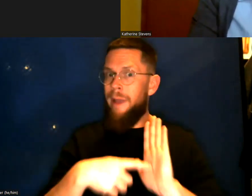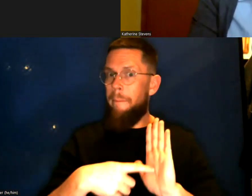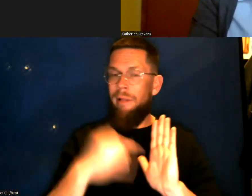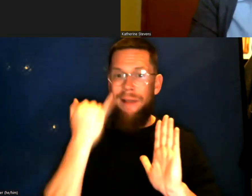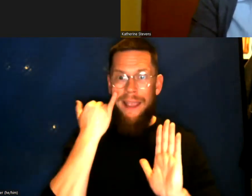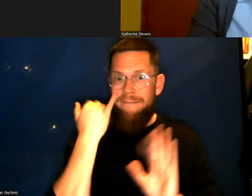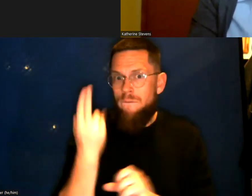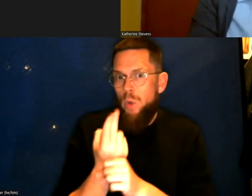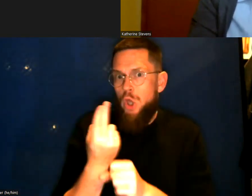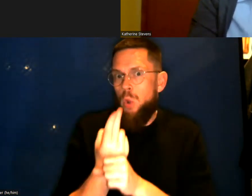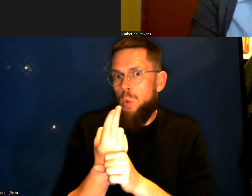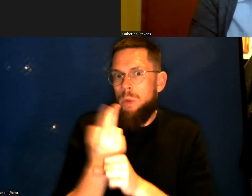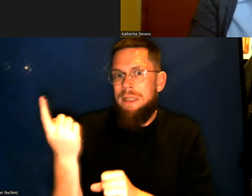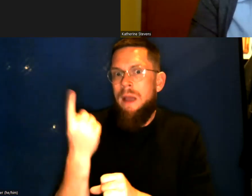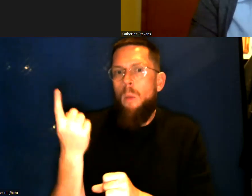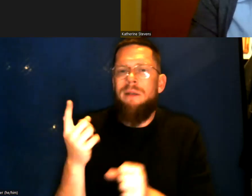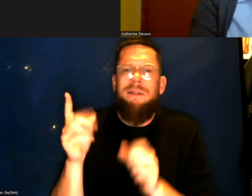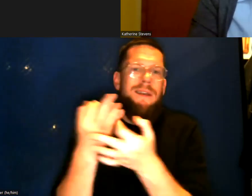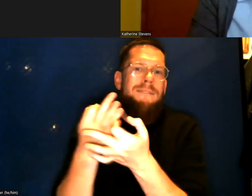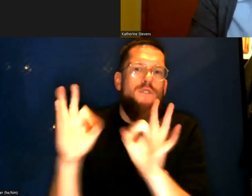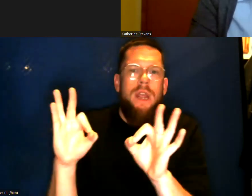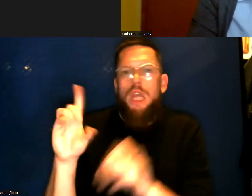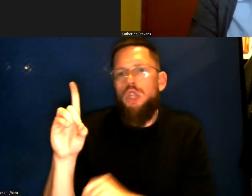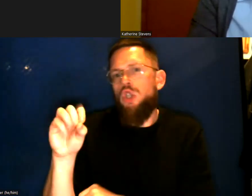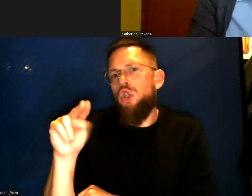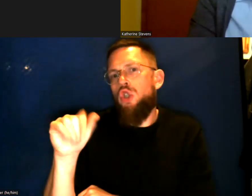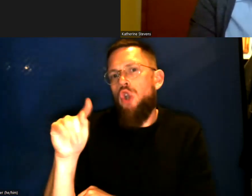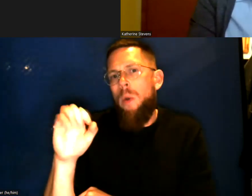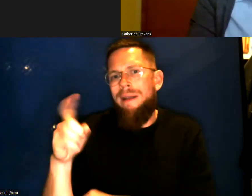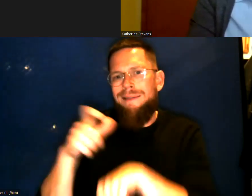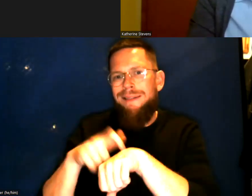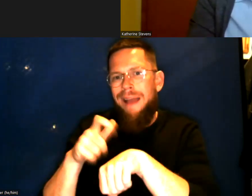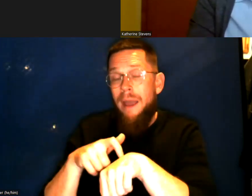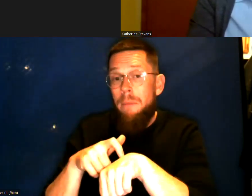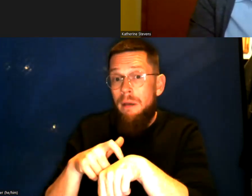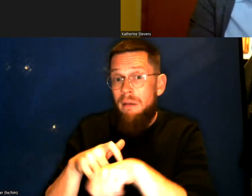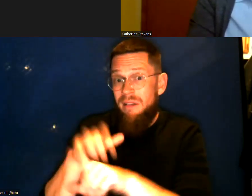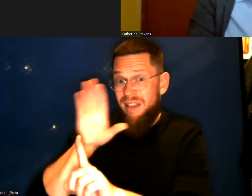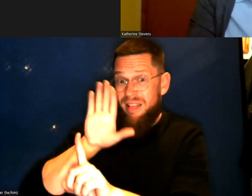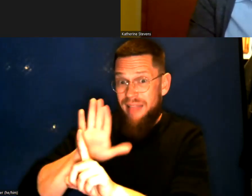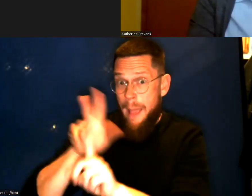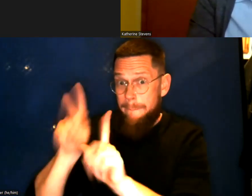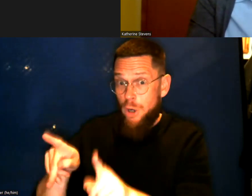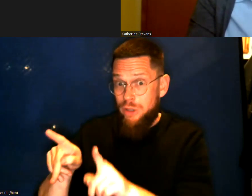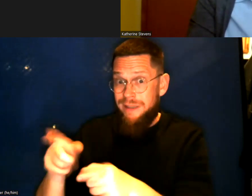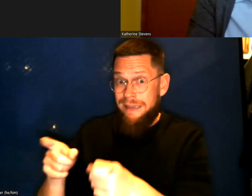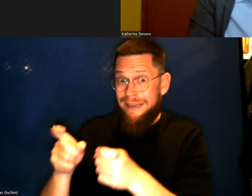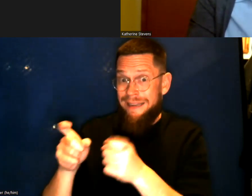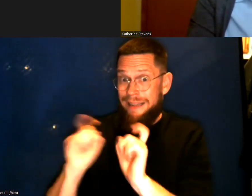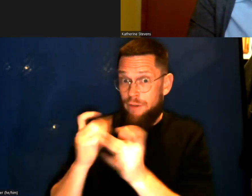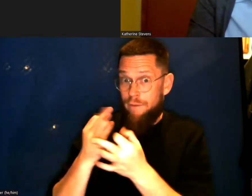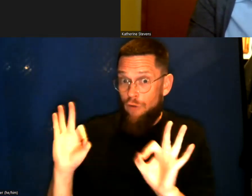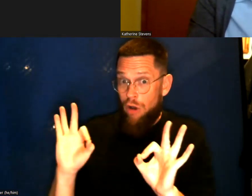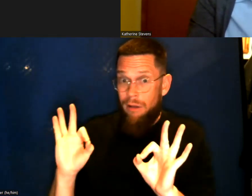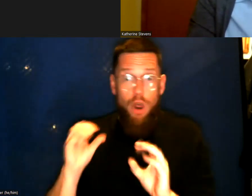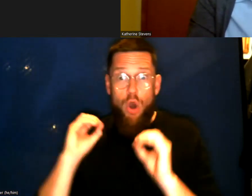use somebody's donated time for the project, mm-hmm. and that person, because she's donated it, does not expect to be paid.